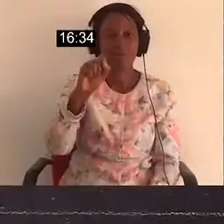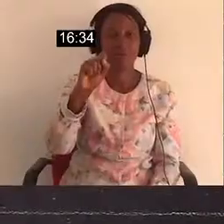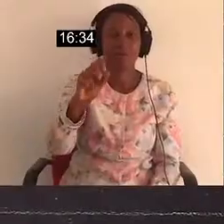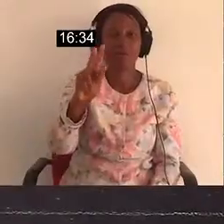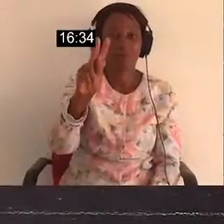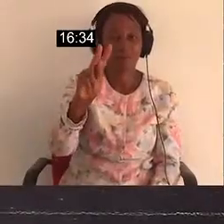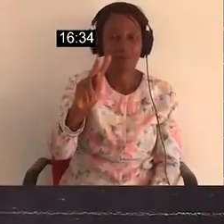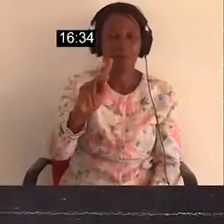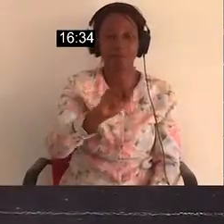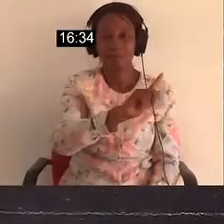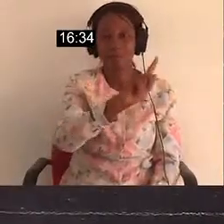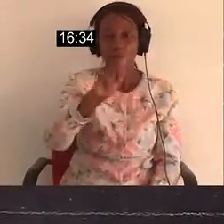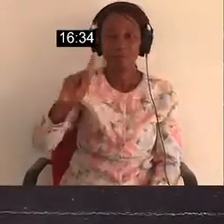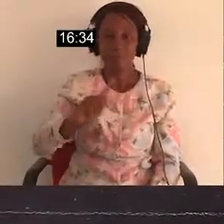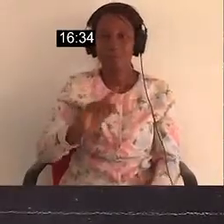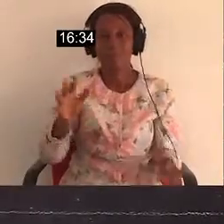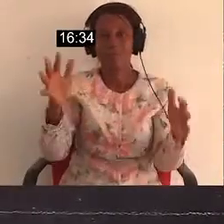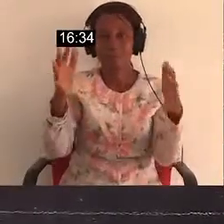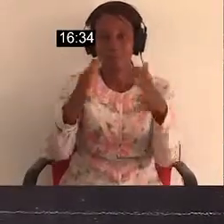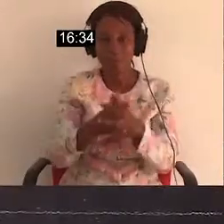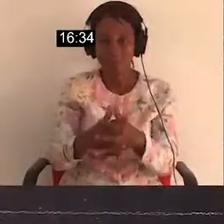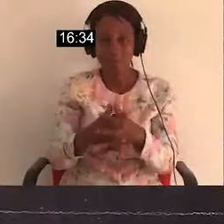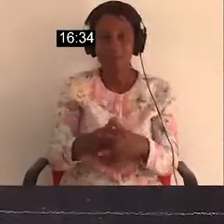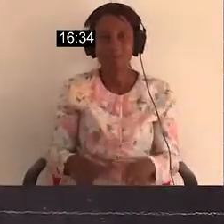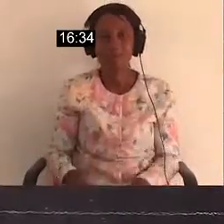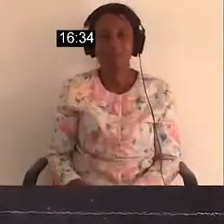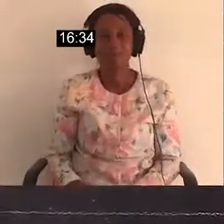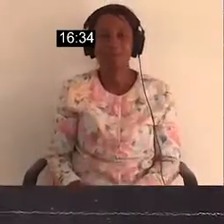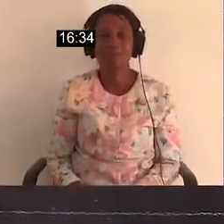Okay? Are we together?